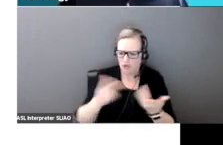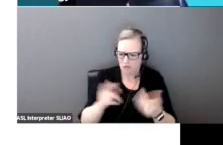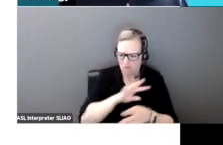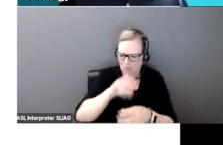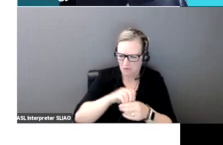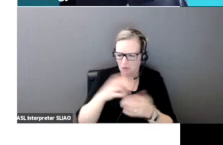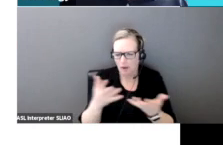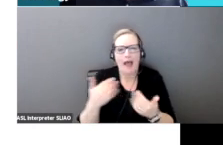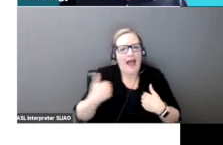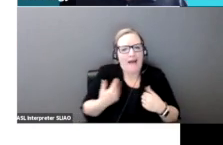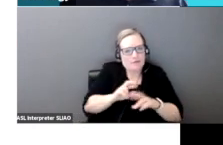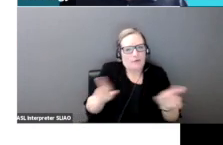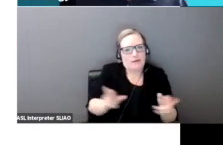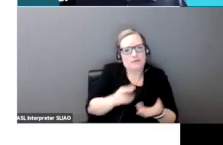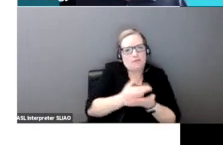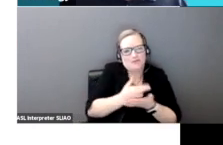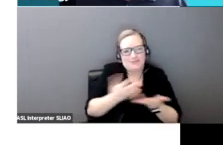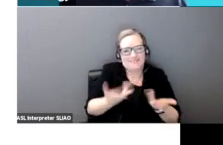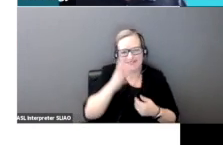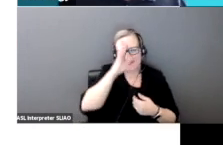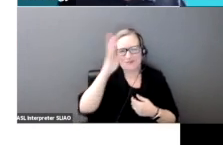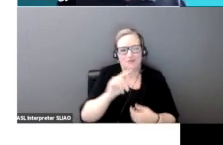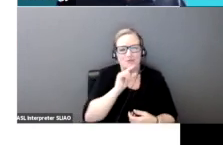to be able to help you with that.